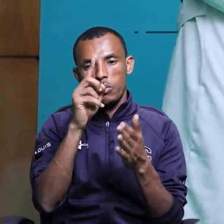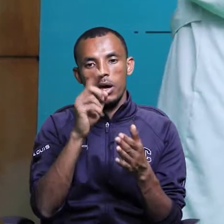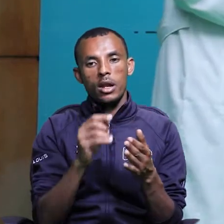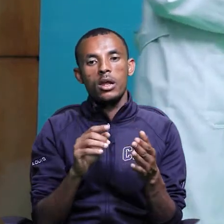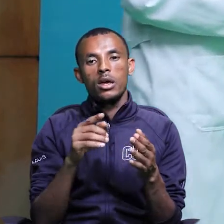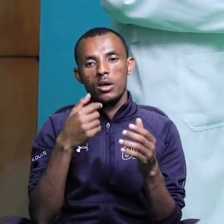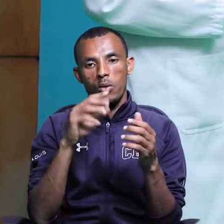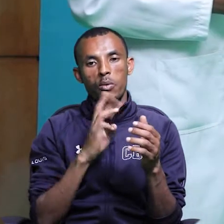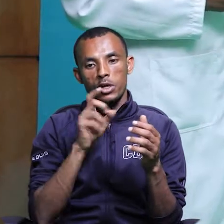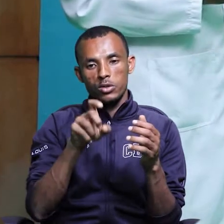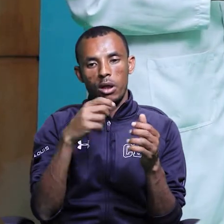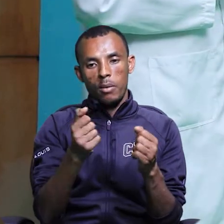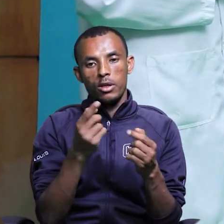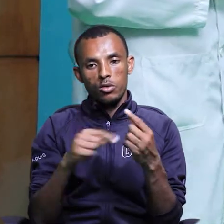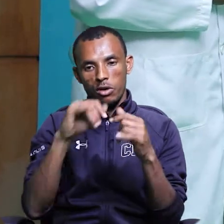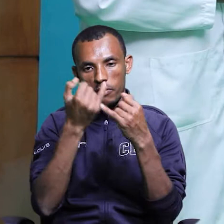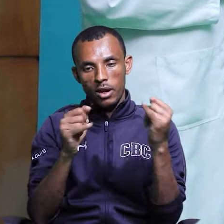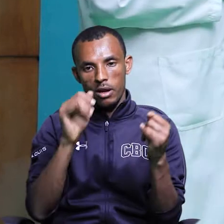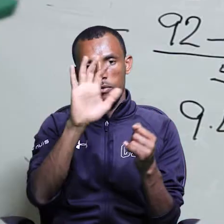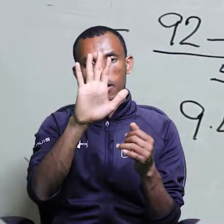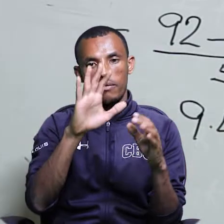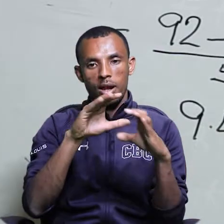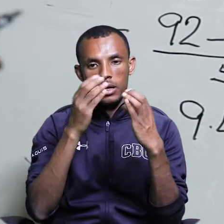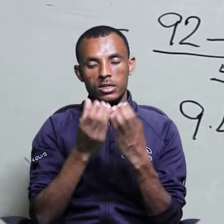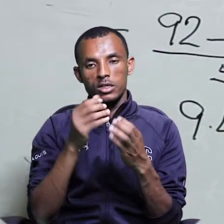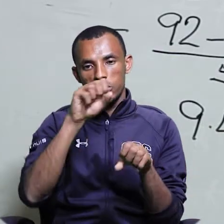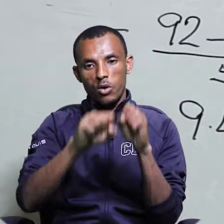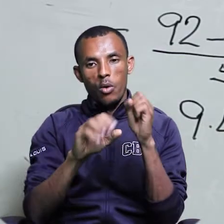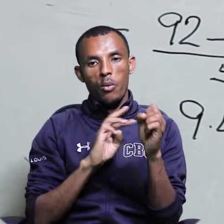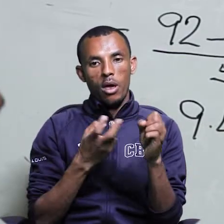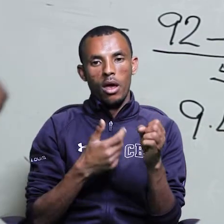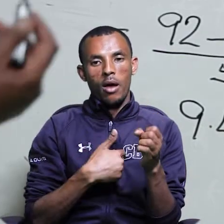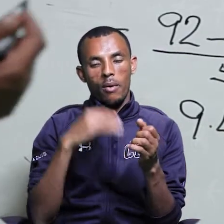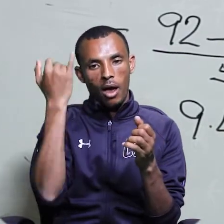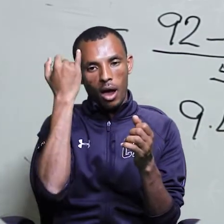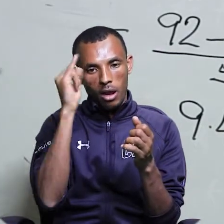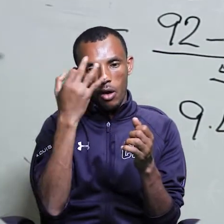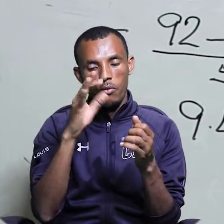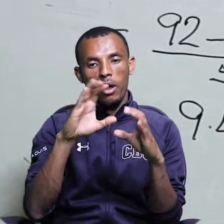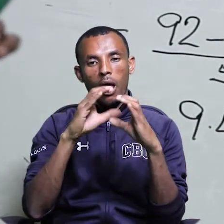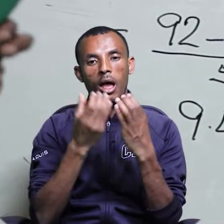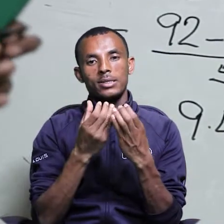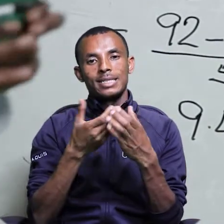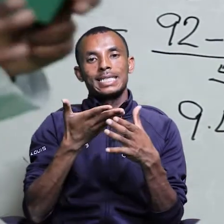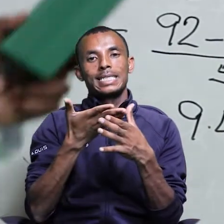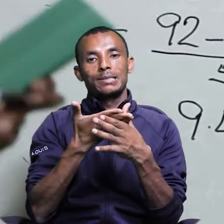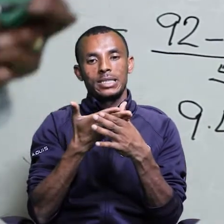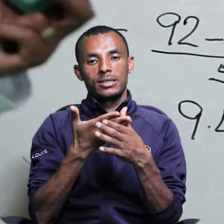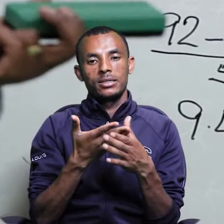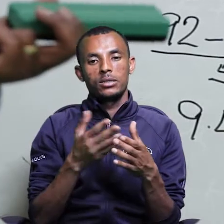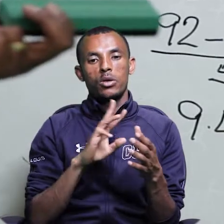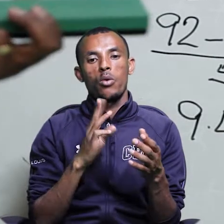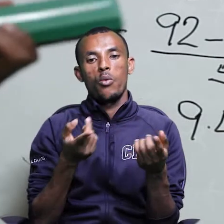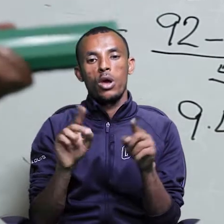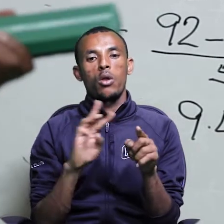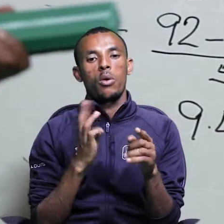divide this given data into 5 classes. So we have ideas of class limit. When you discuss